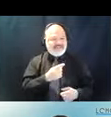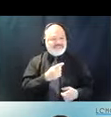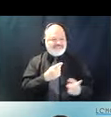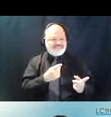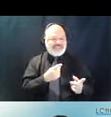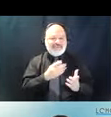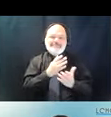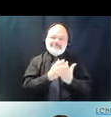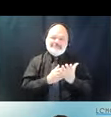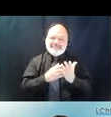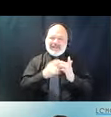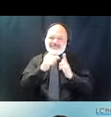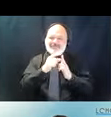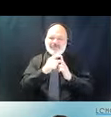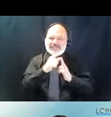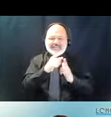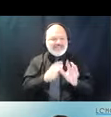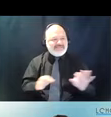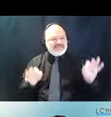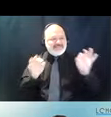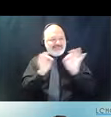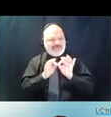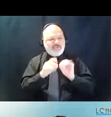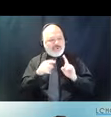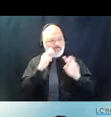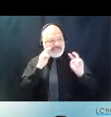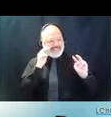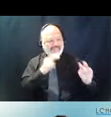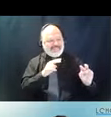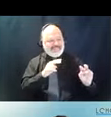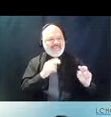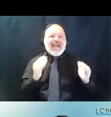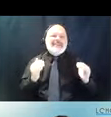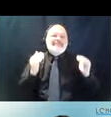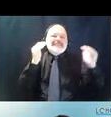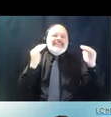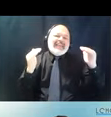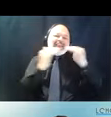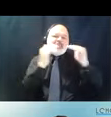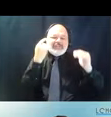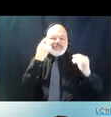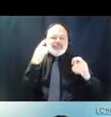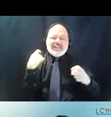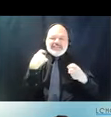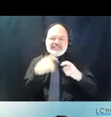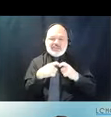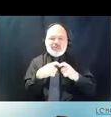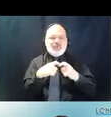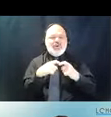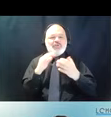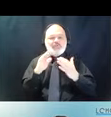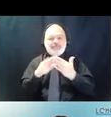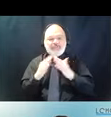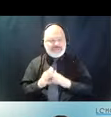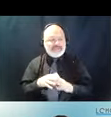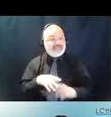we particularly think is really critical as we think about advancing health equity for the Latino community and other communities in California.